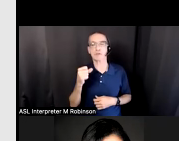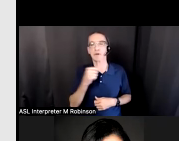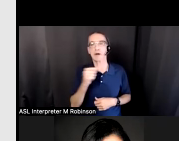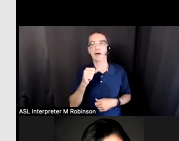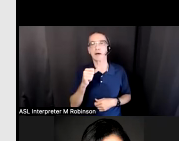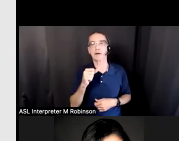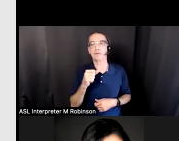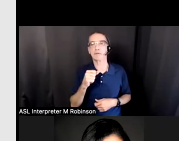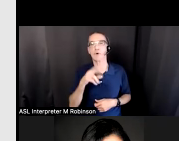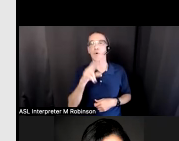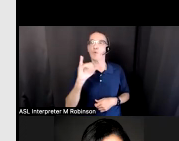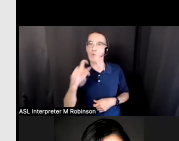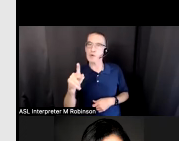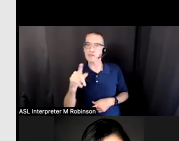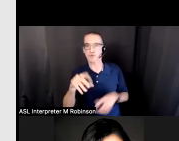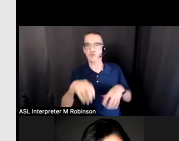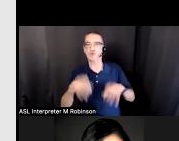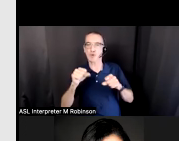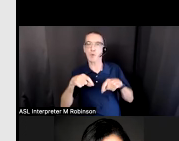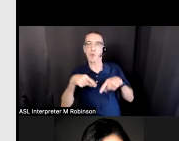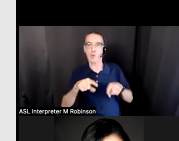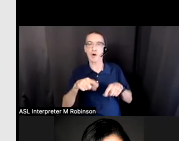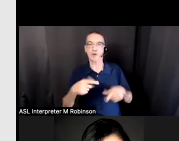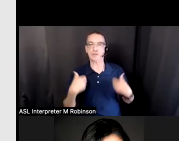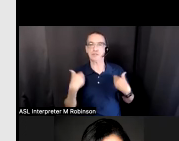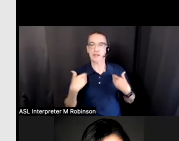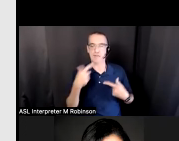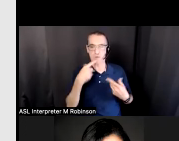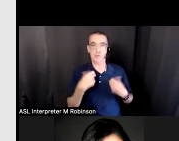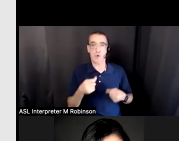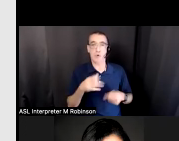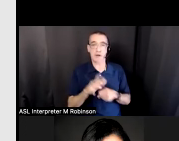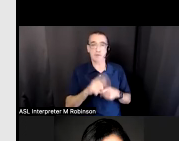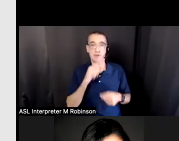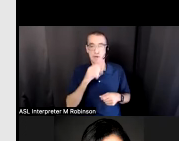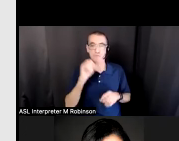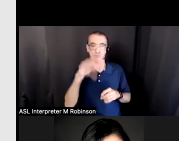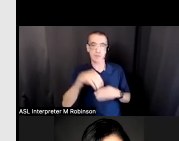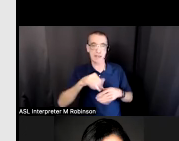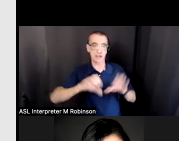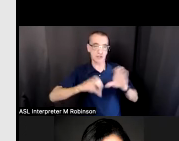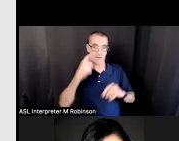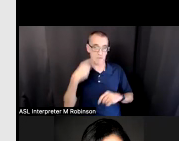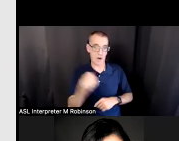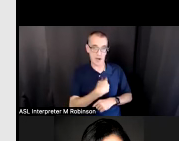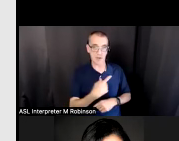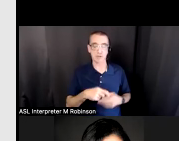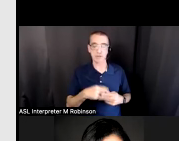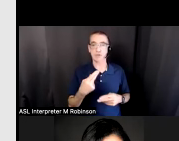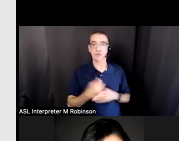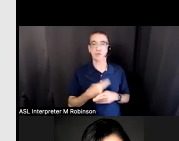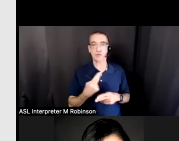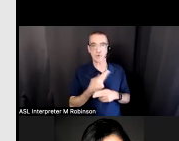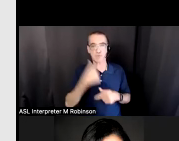that you took when you were a teenager? And if you're bold enough, you can surely enough drop those in the chat for us. Just use